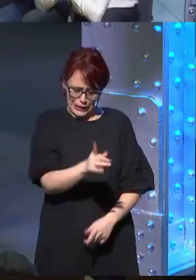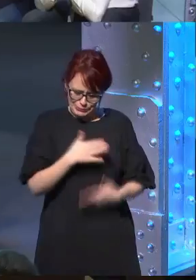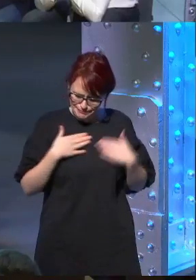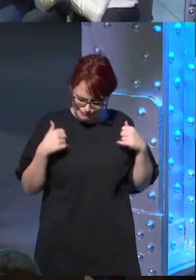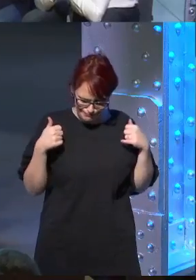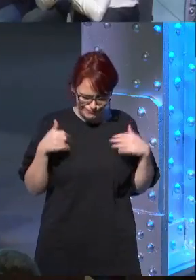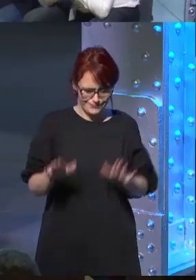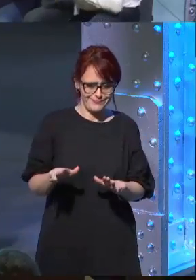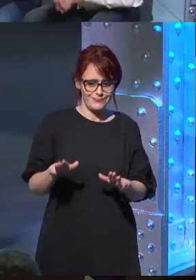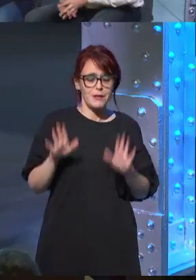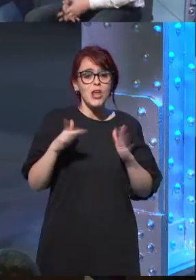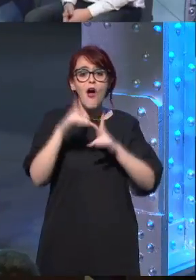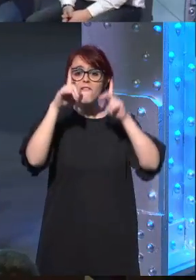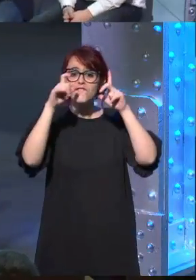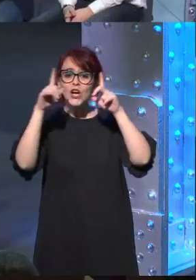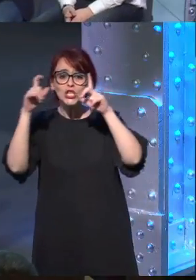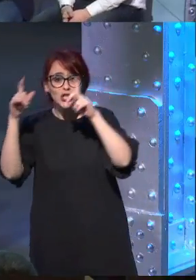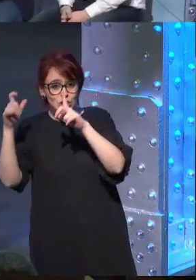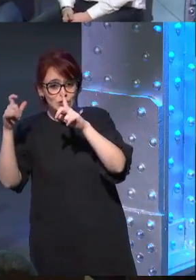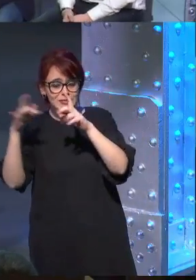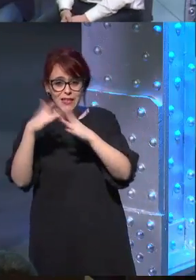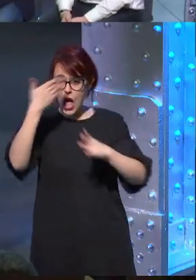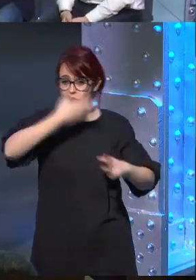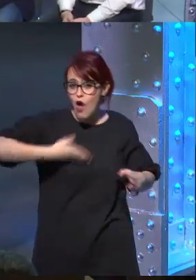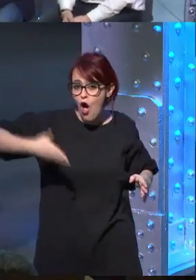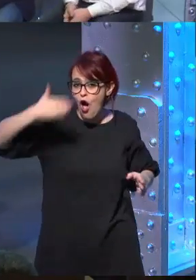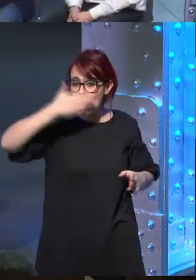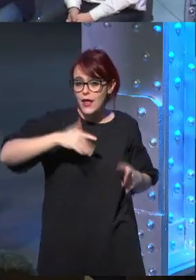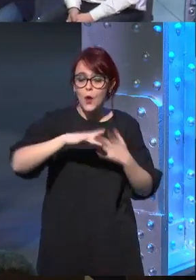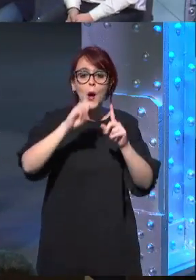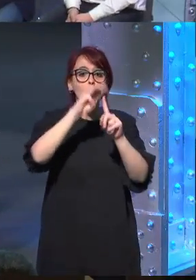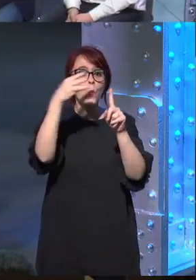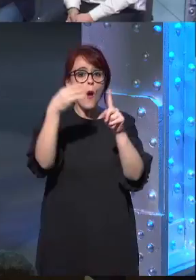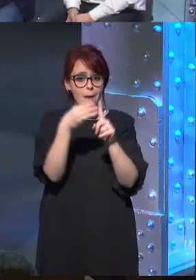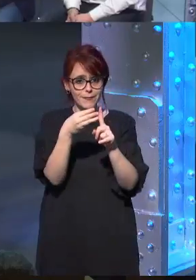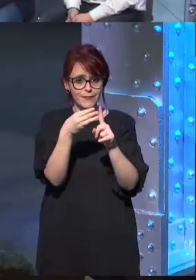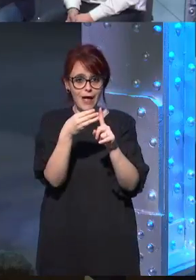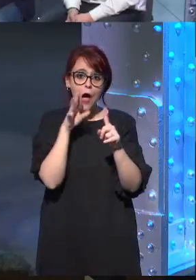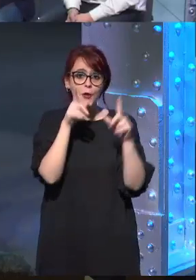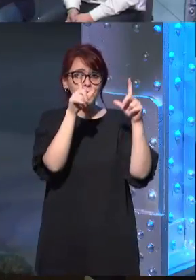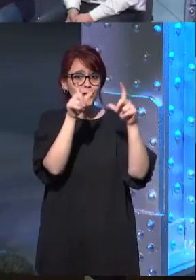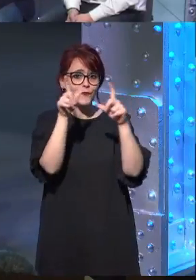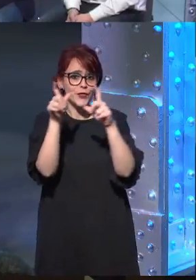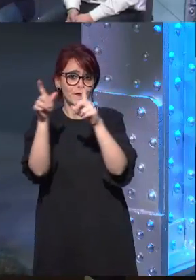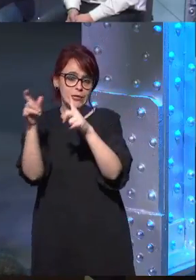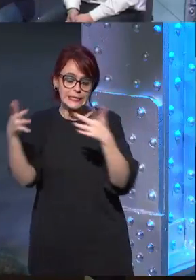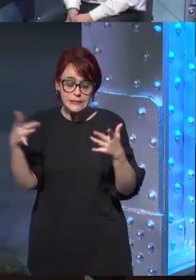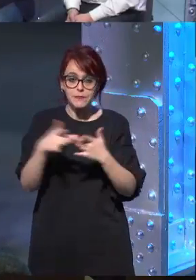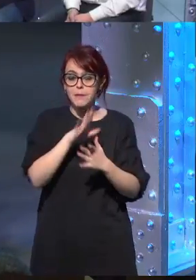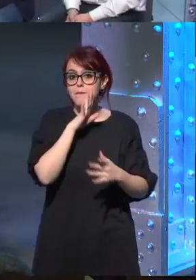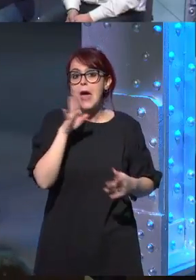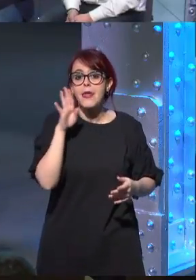will see many pictures of mine, and I don't want that. But for example, at the school pics, now they've created a website to